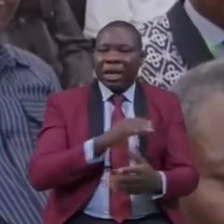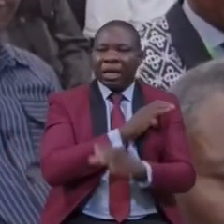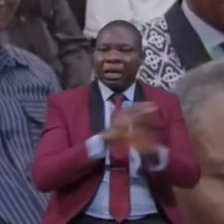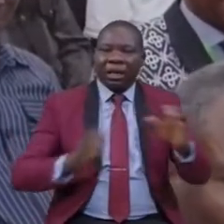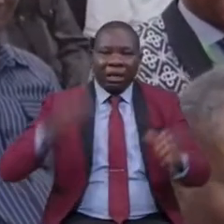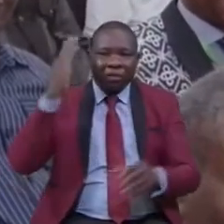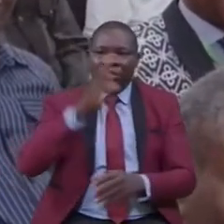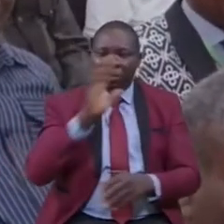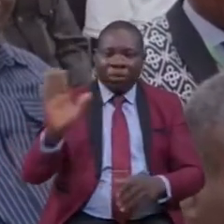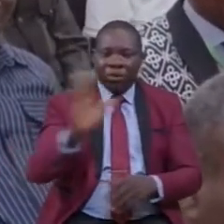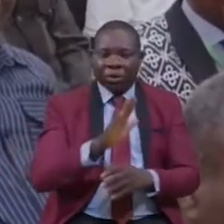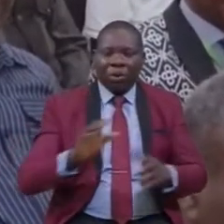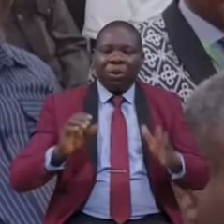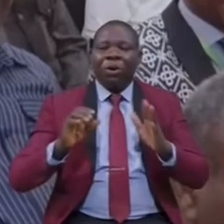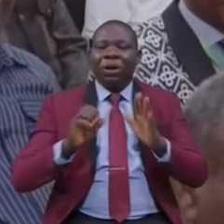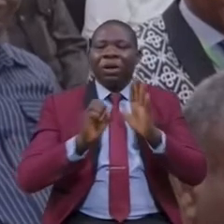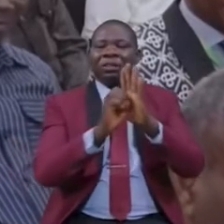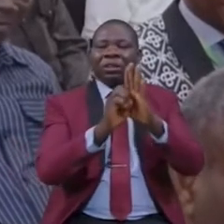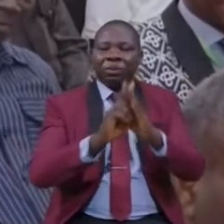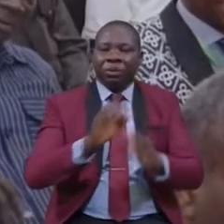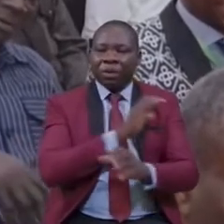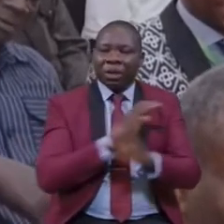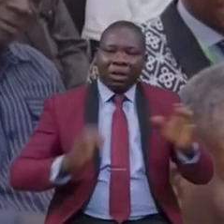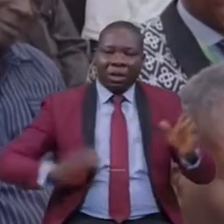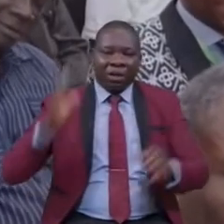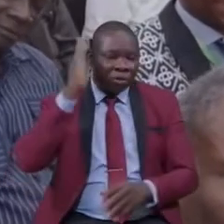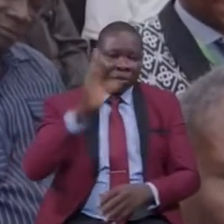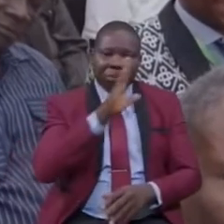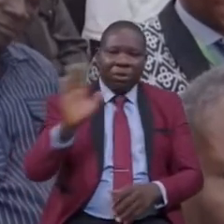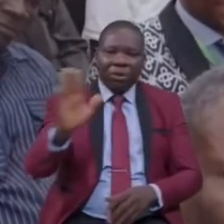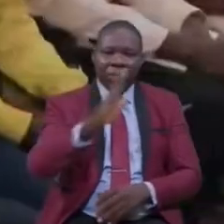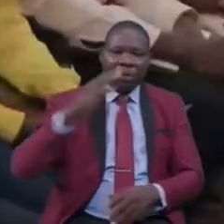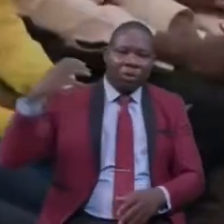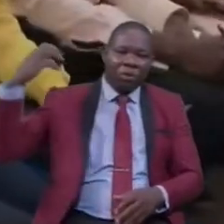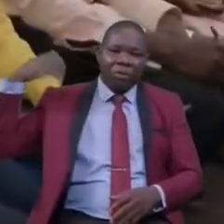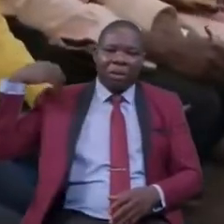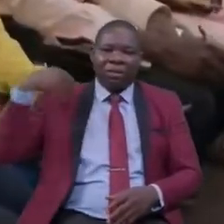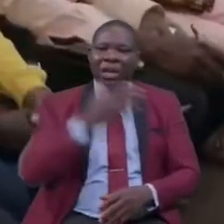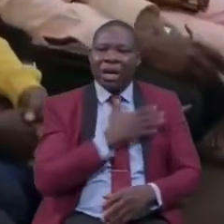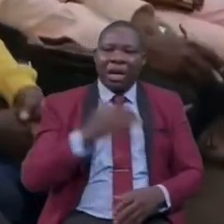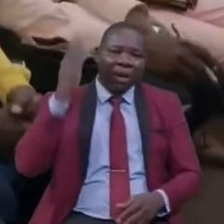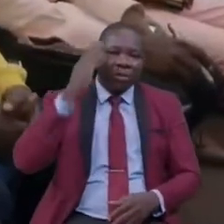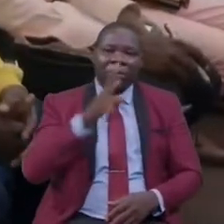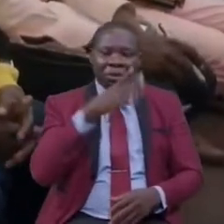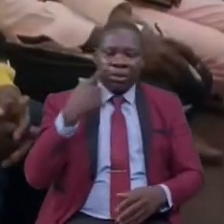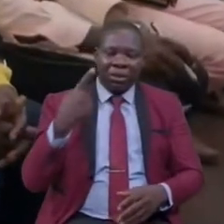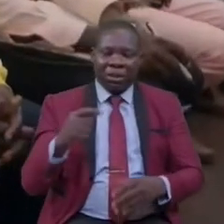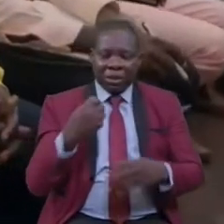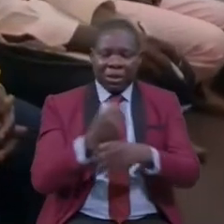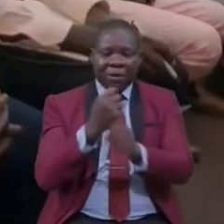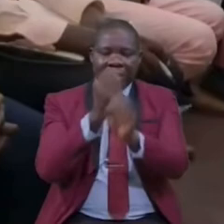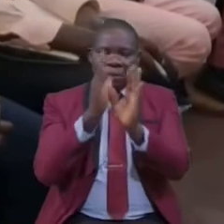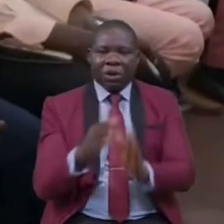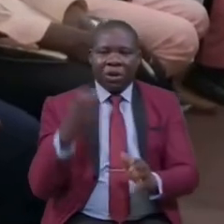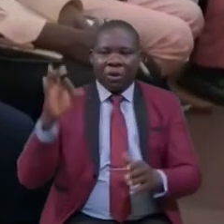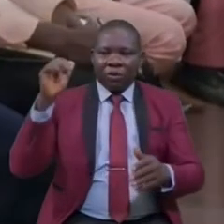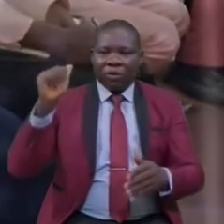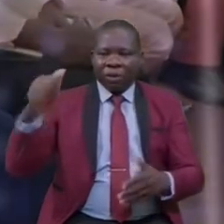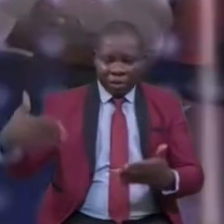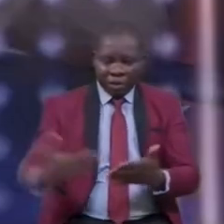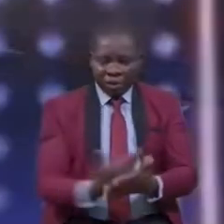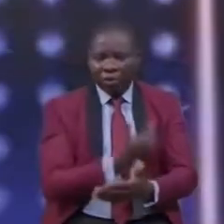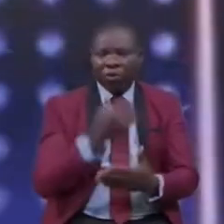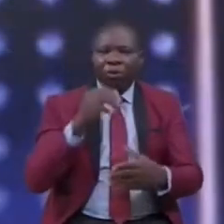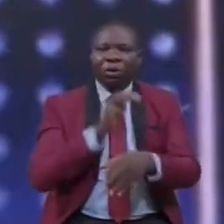your model. And Christ will be the maker of a new ministry, of a new life, of a new